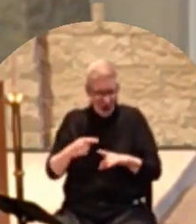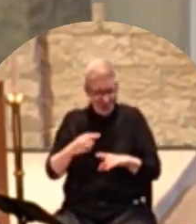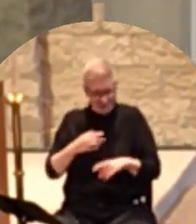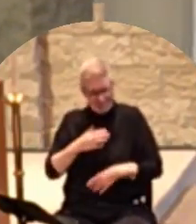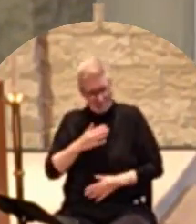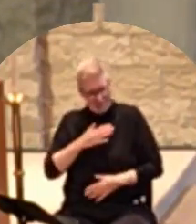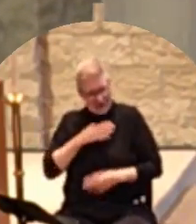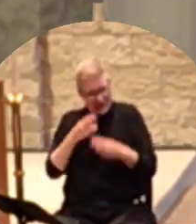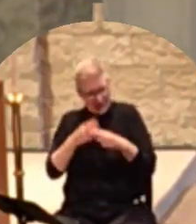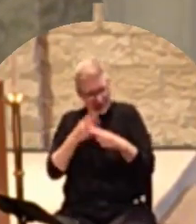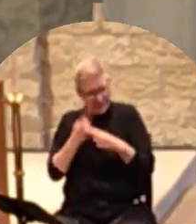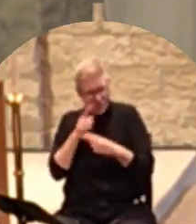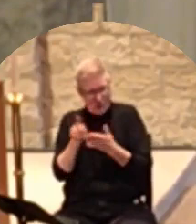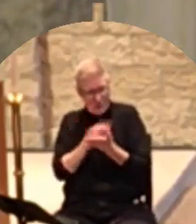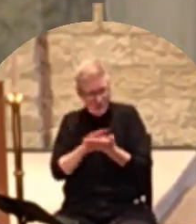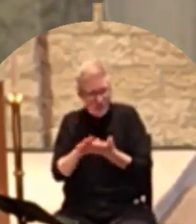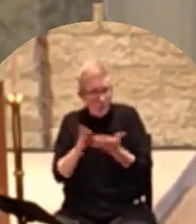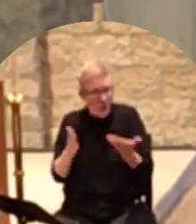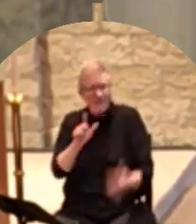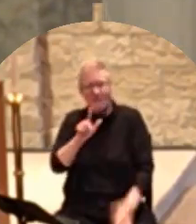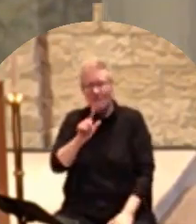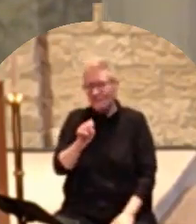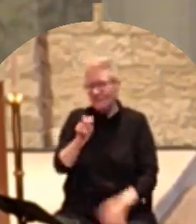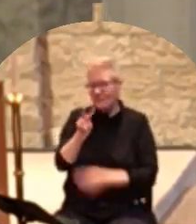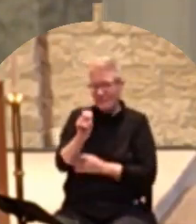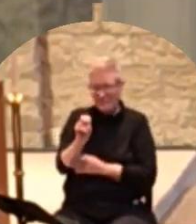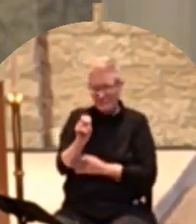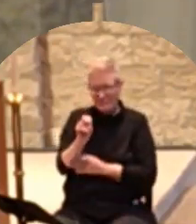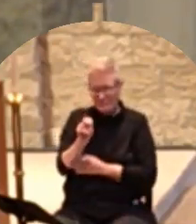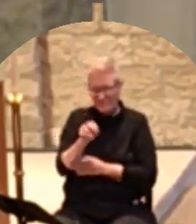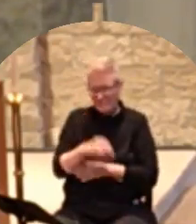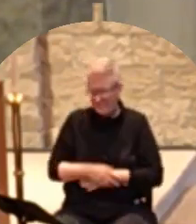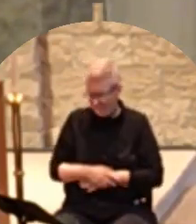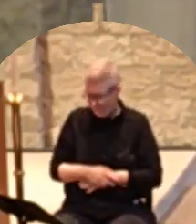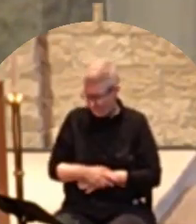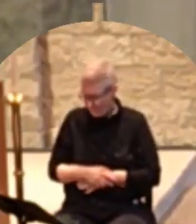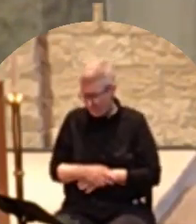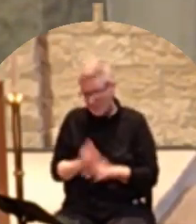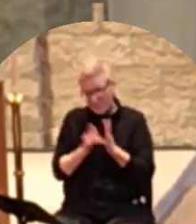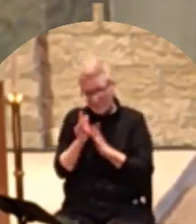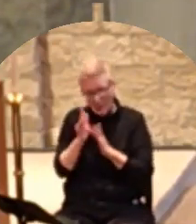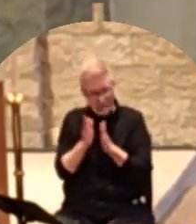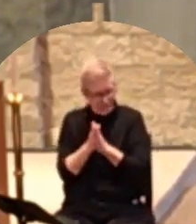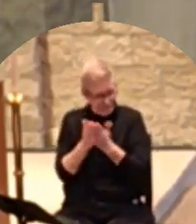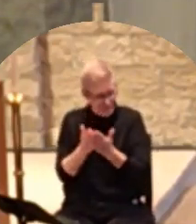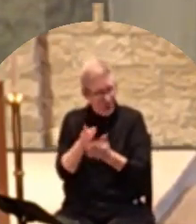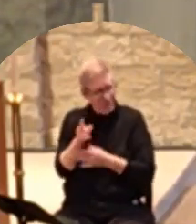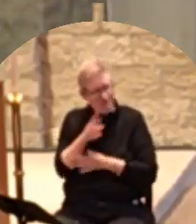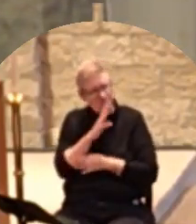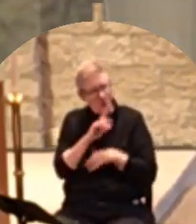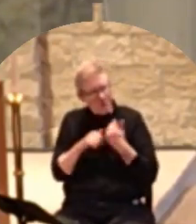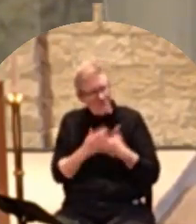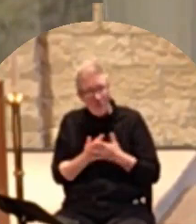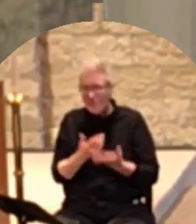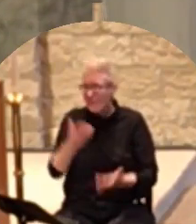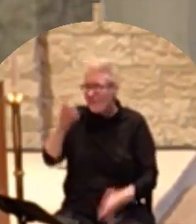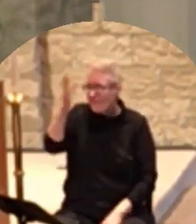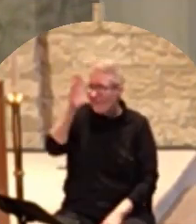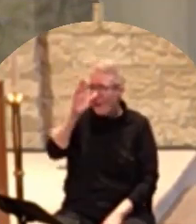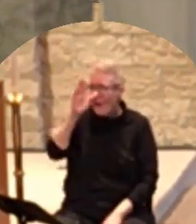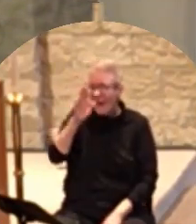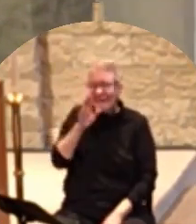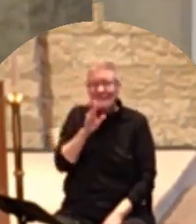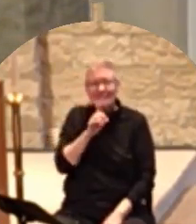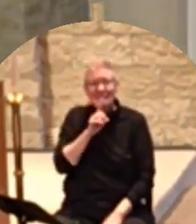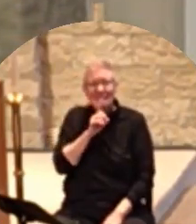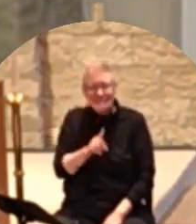are told very clearly, very simply, that God is love.